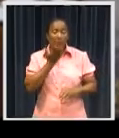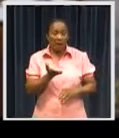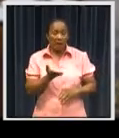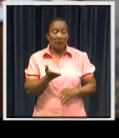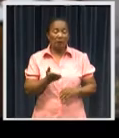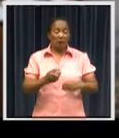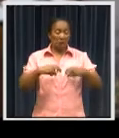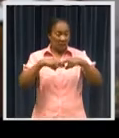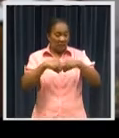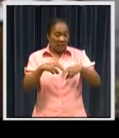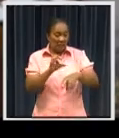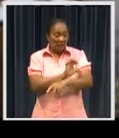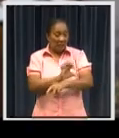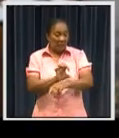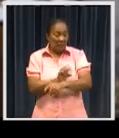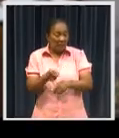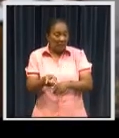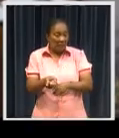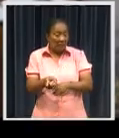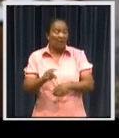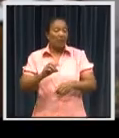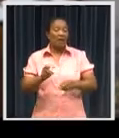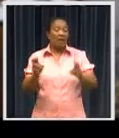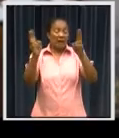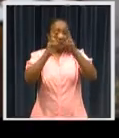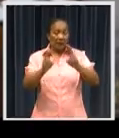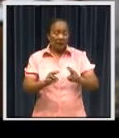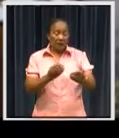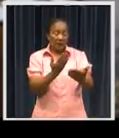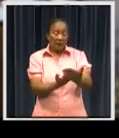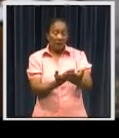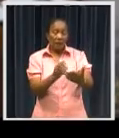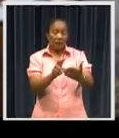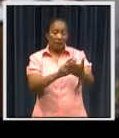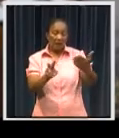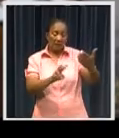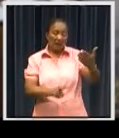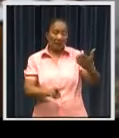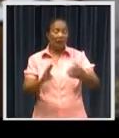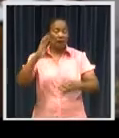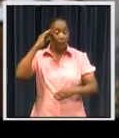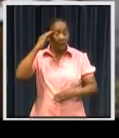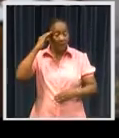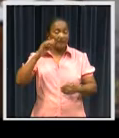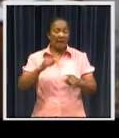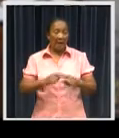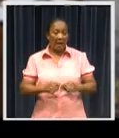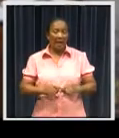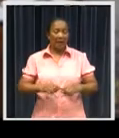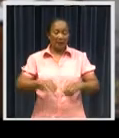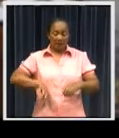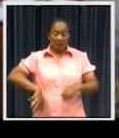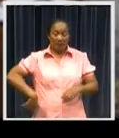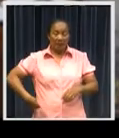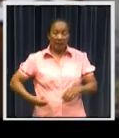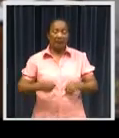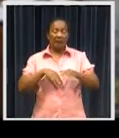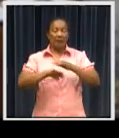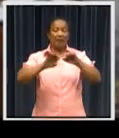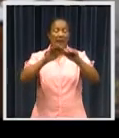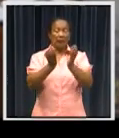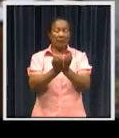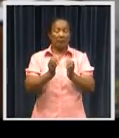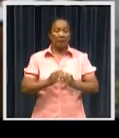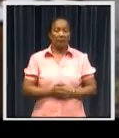to ask the attention of the Minister van der Sand for digital online crime, international treaties, the police charter